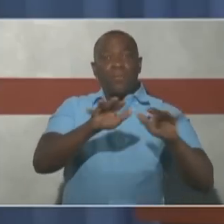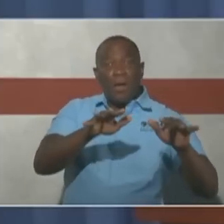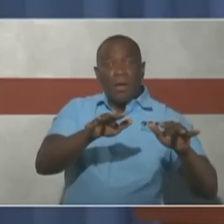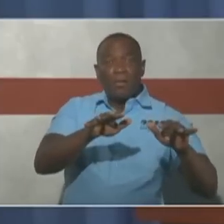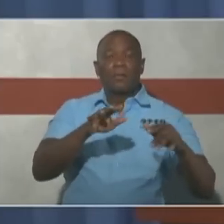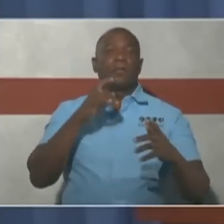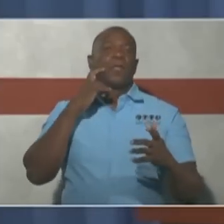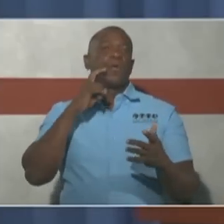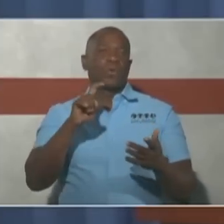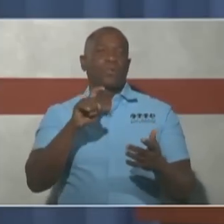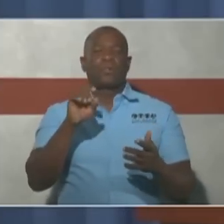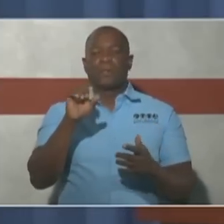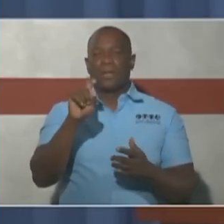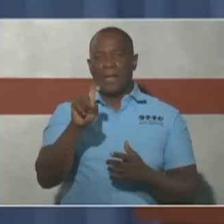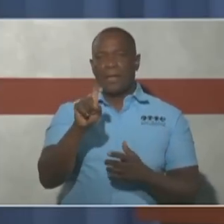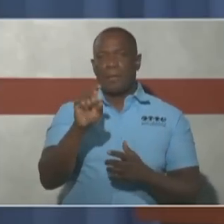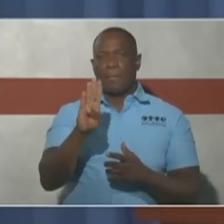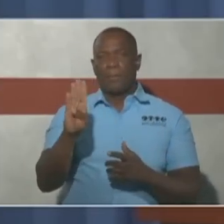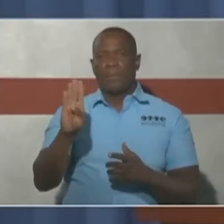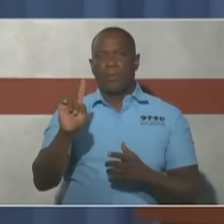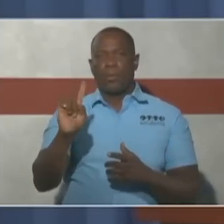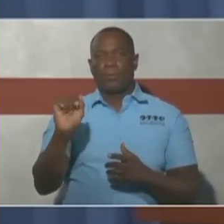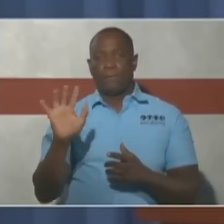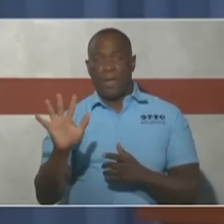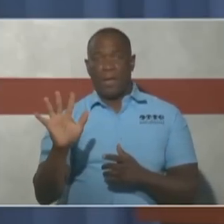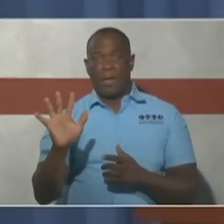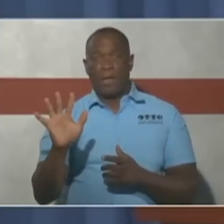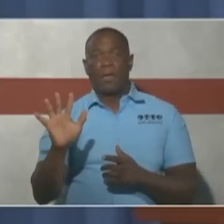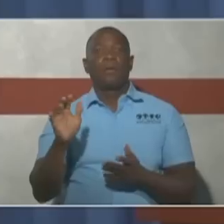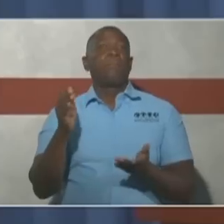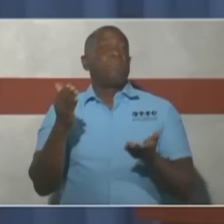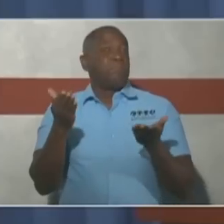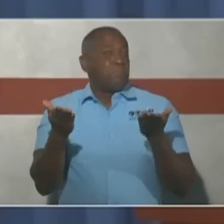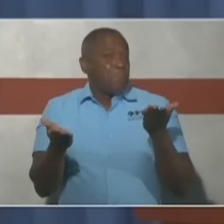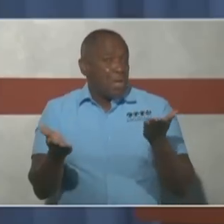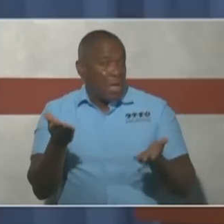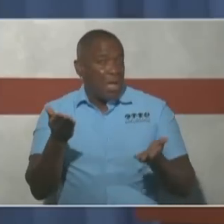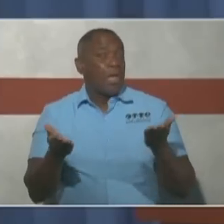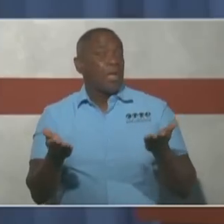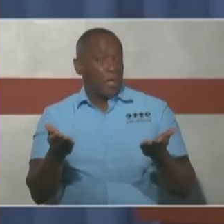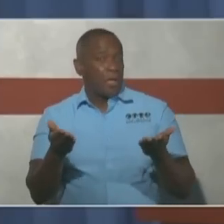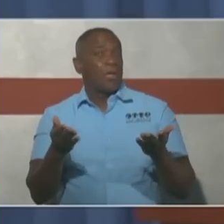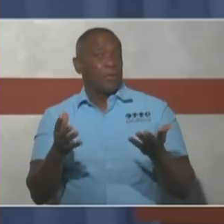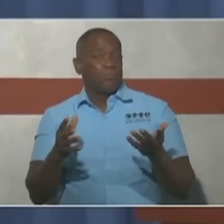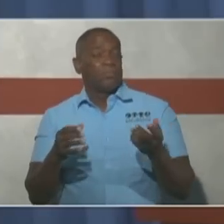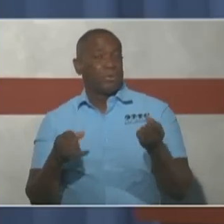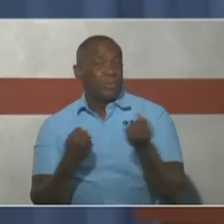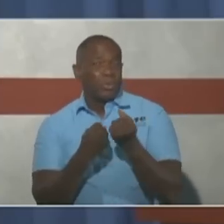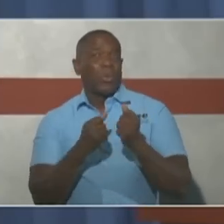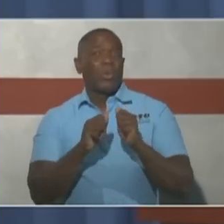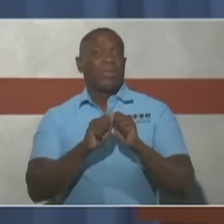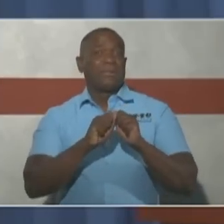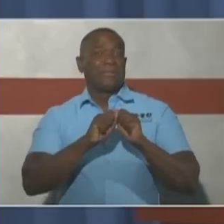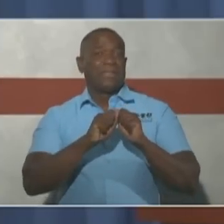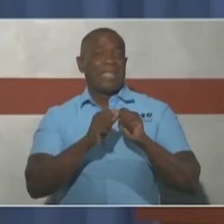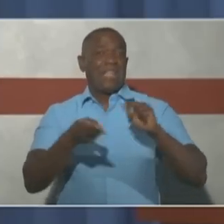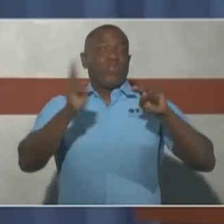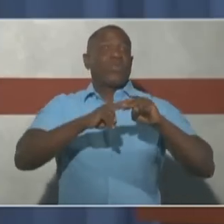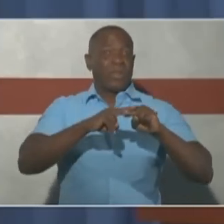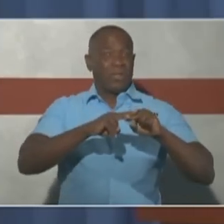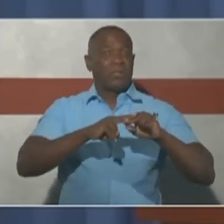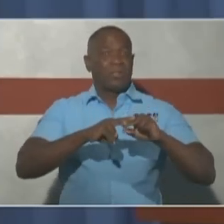early data, early growth rate estimates, they have concluded that XBB 1.5